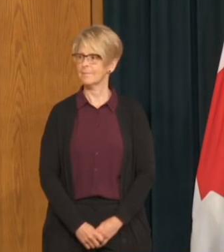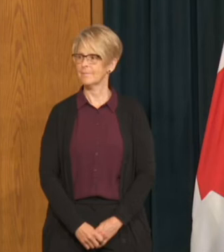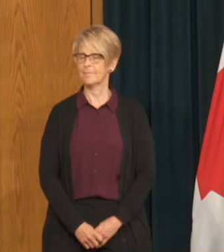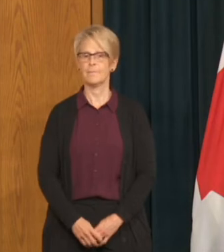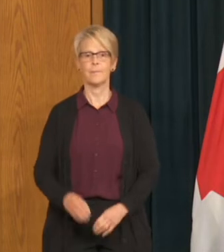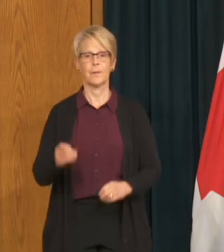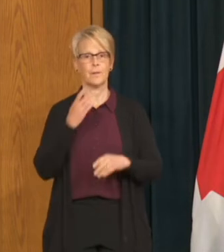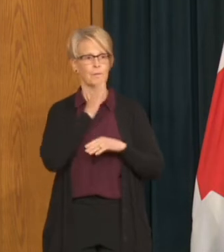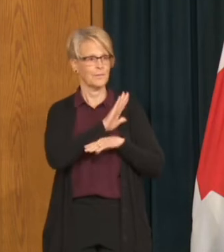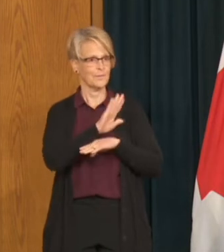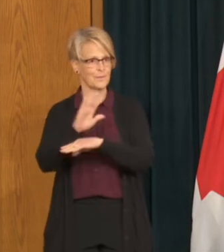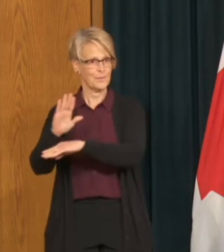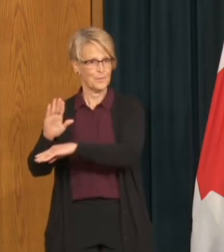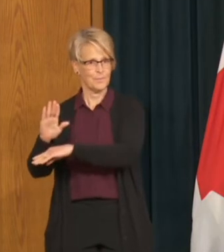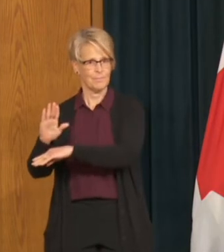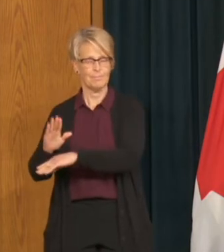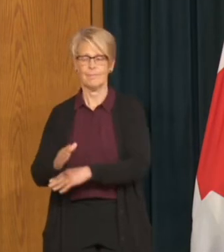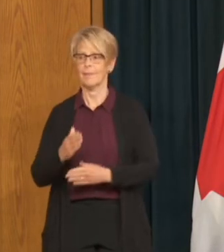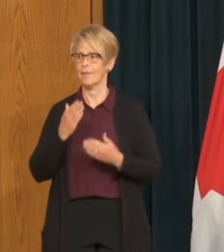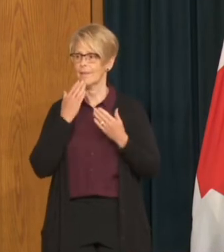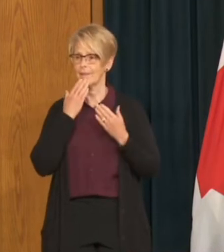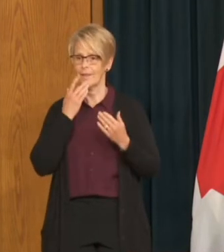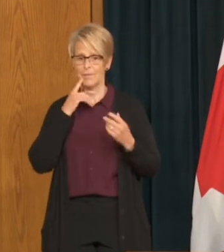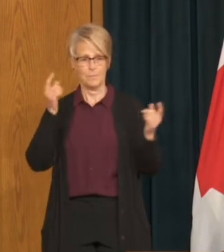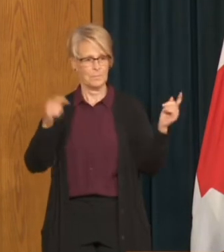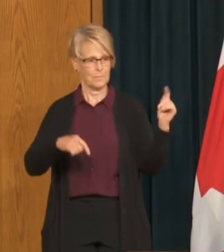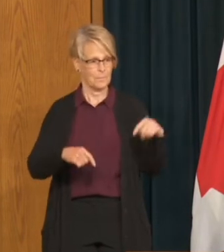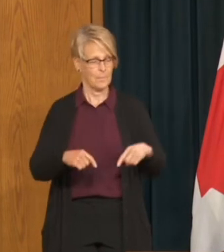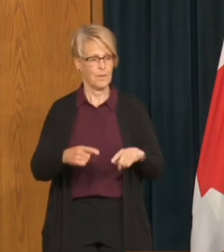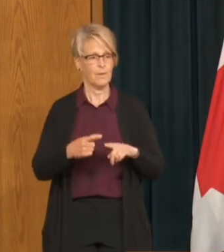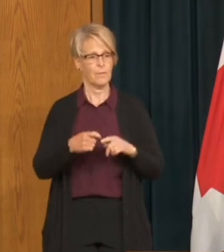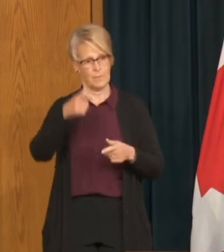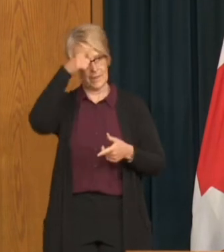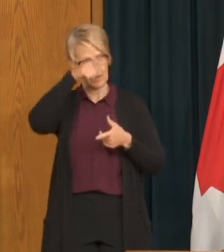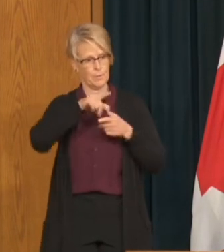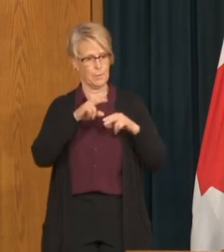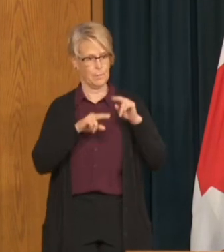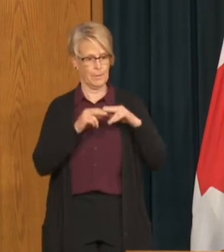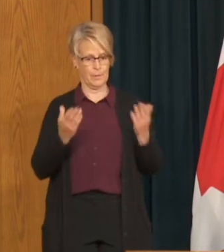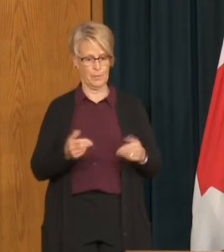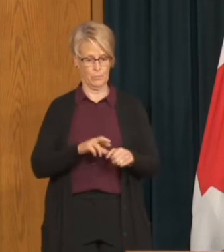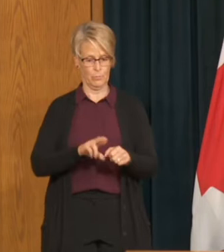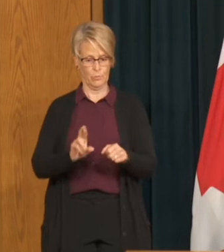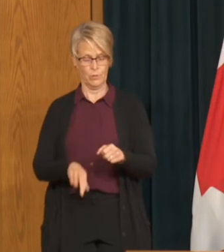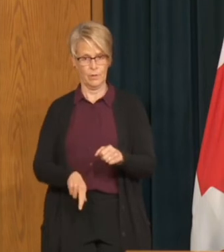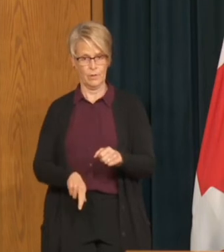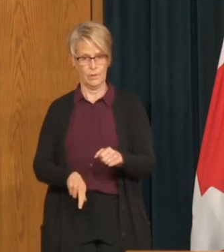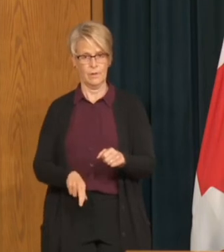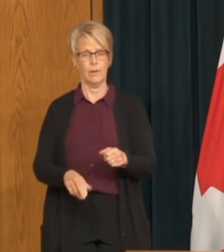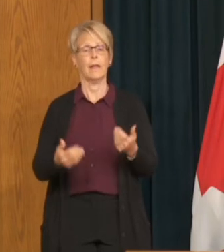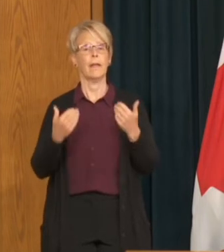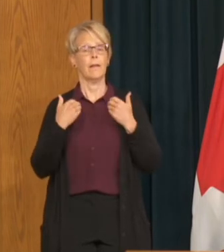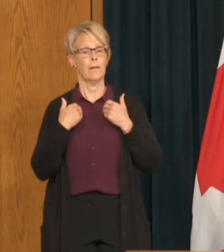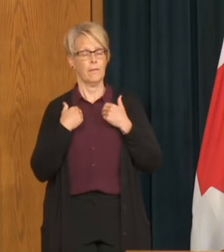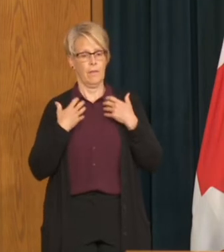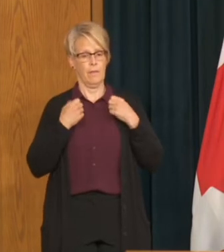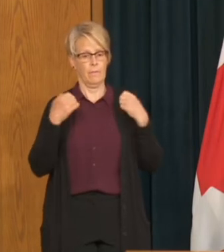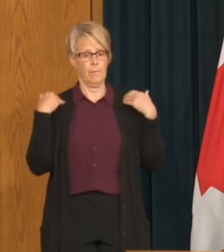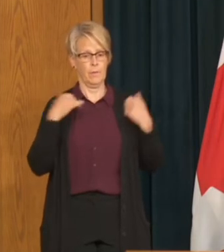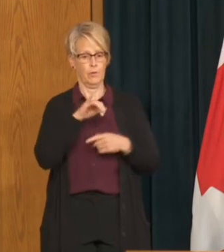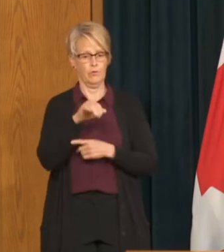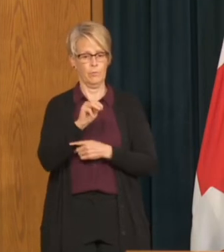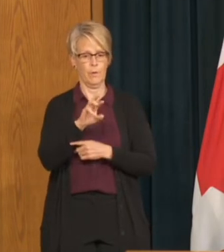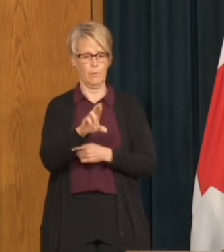Okay, good afternoon, everyone, and thank you for joining us. From the Legislative Building in Regina today, we have Health Minister